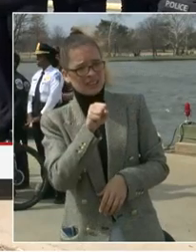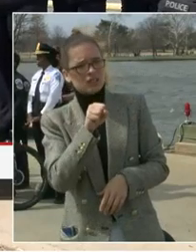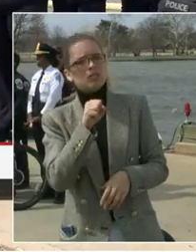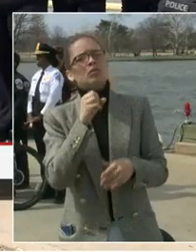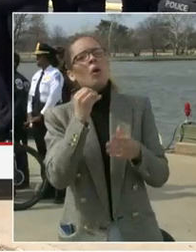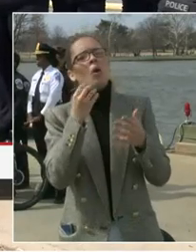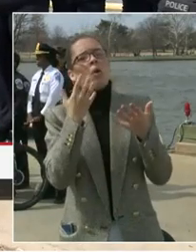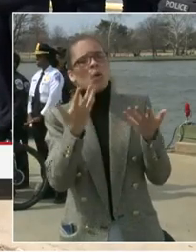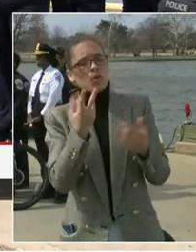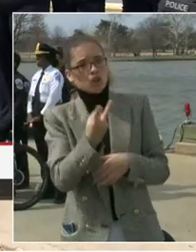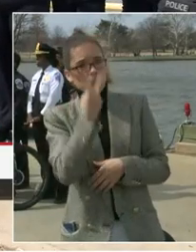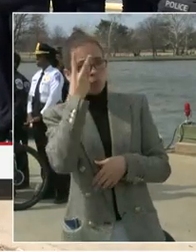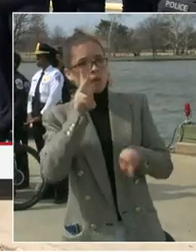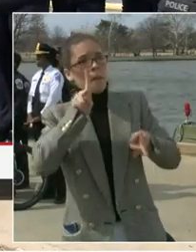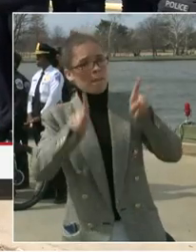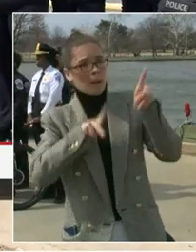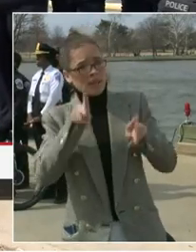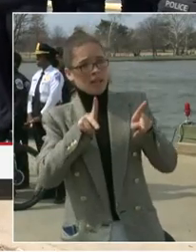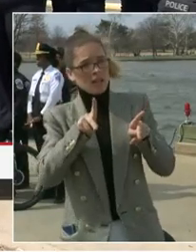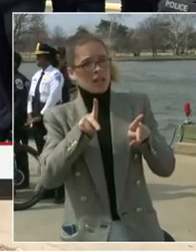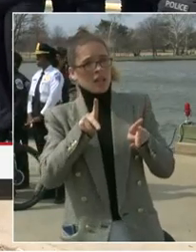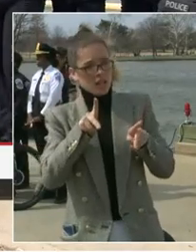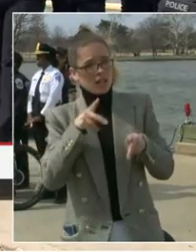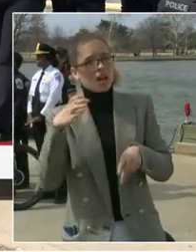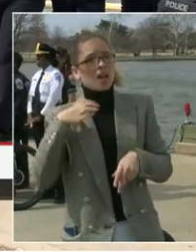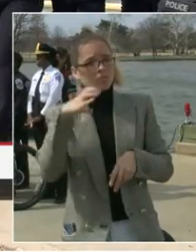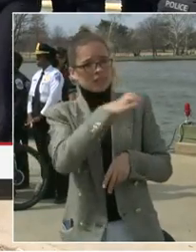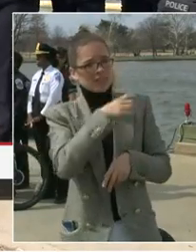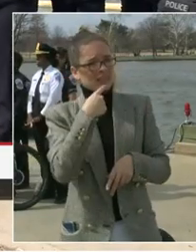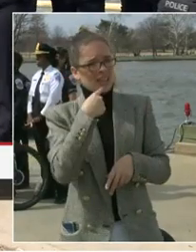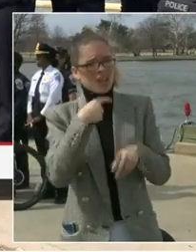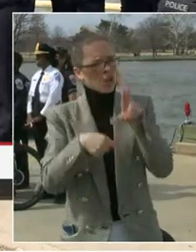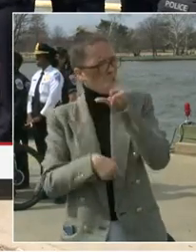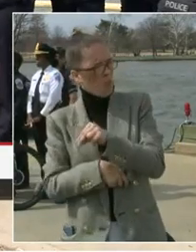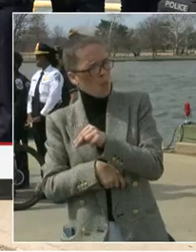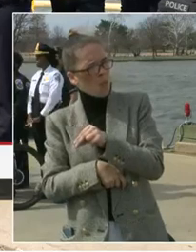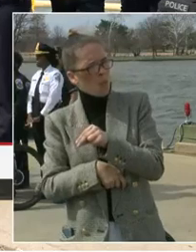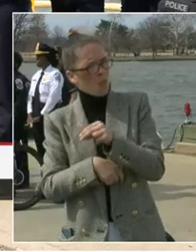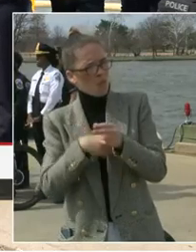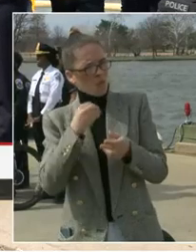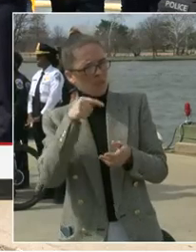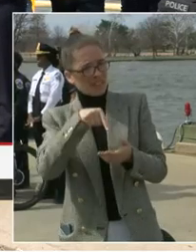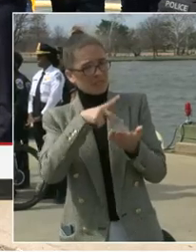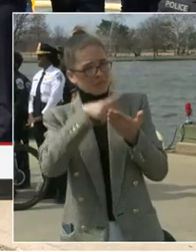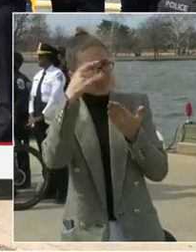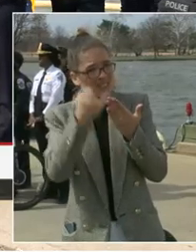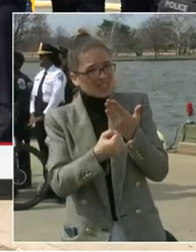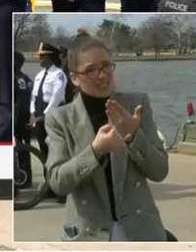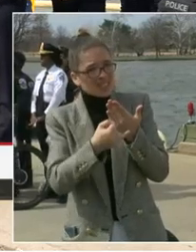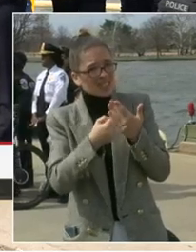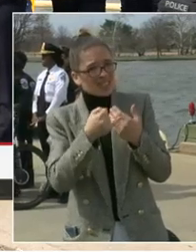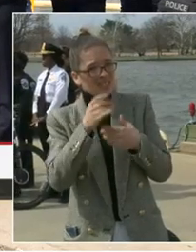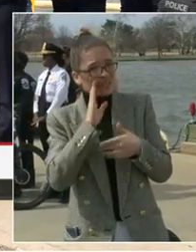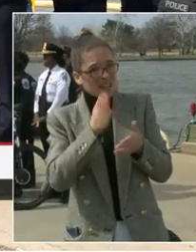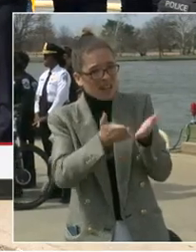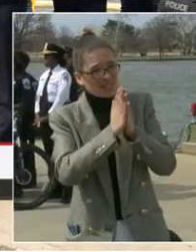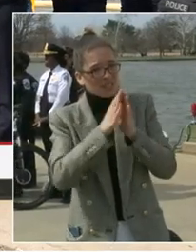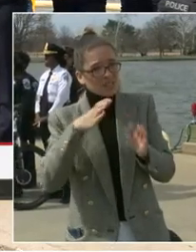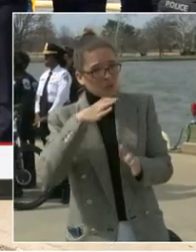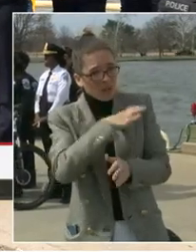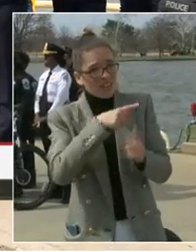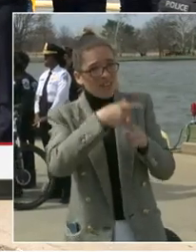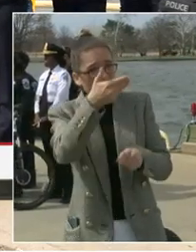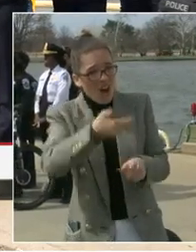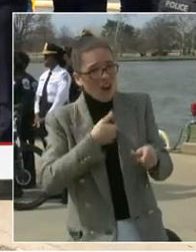forum who are council members said no. In this initiative program, are you going to be asking the council to hire